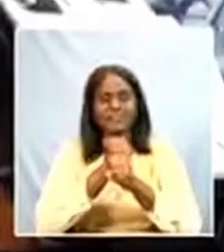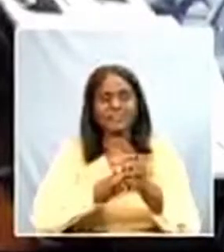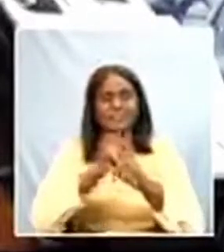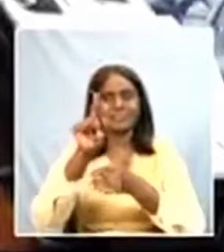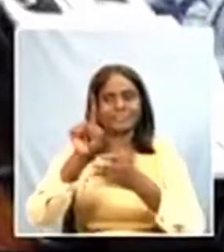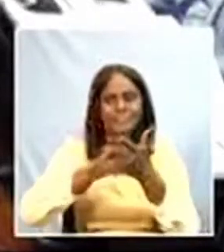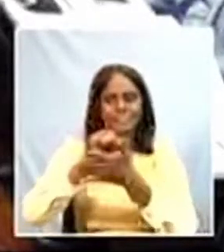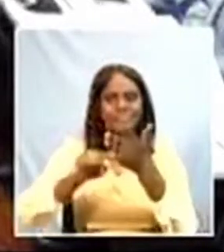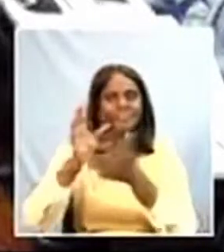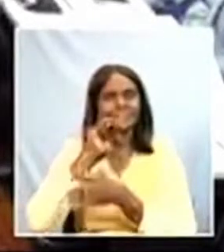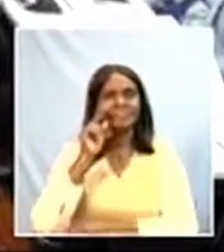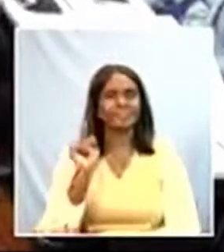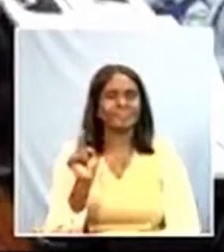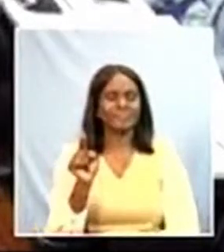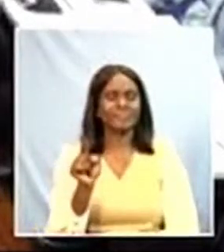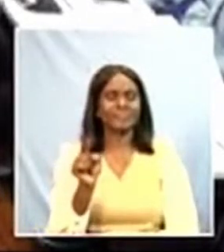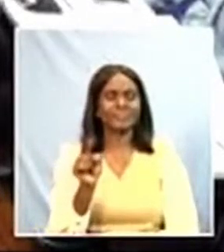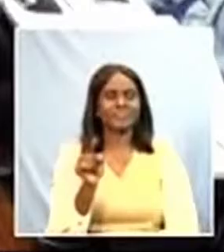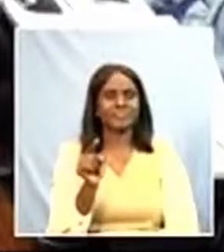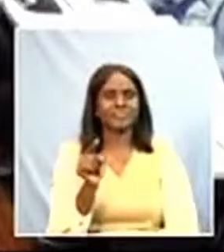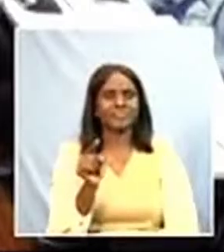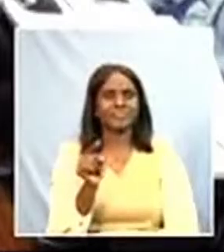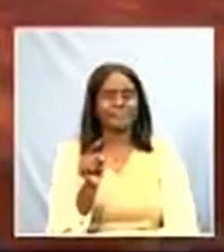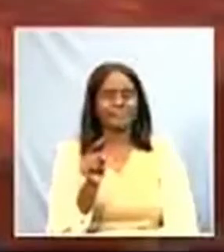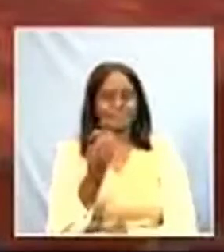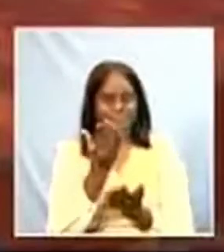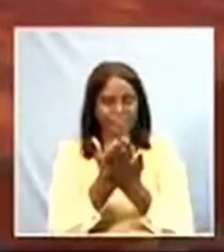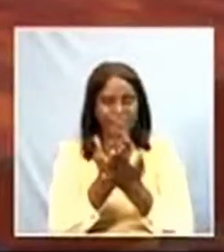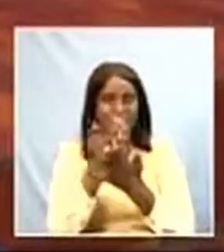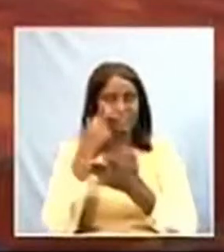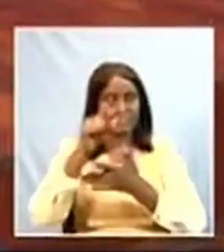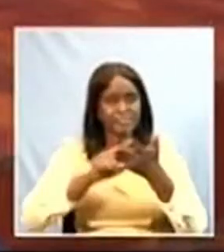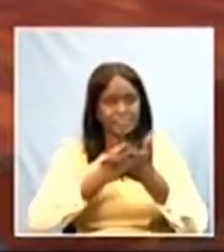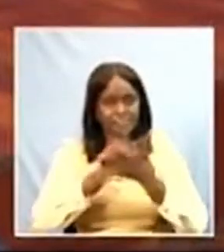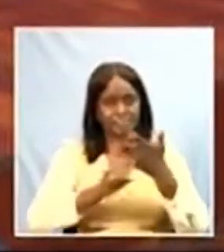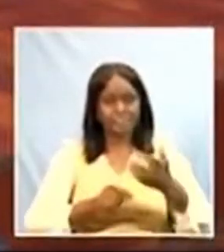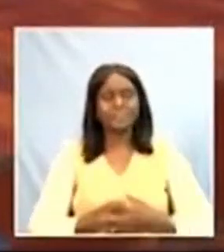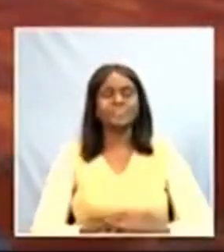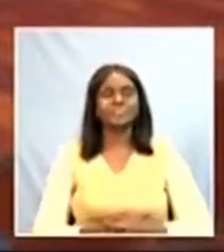terminated the contract. Sorry, sir, it was a recommendation for termination.